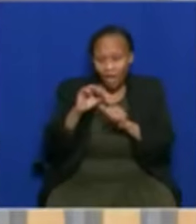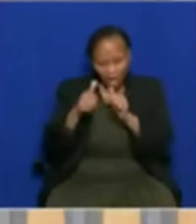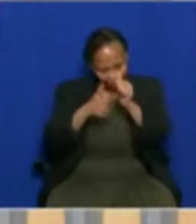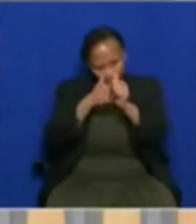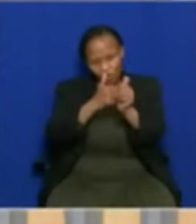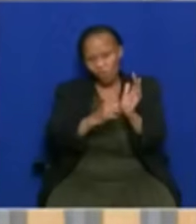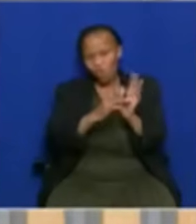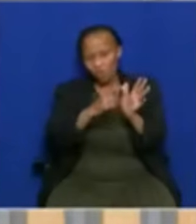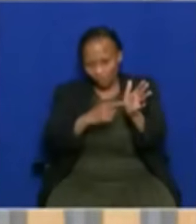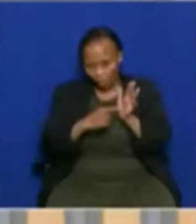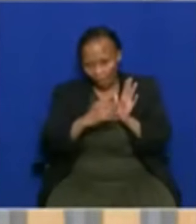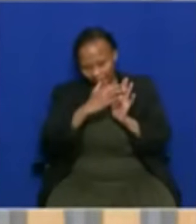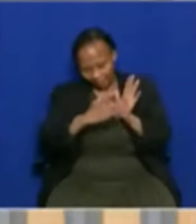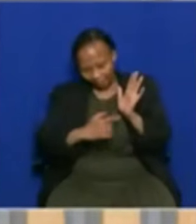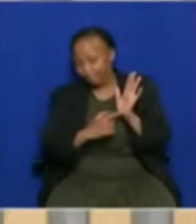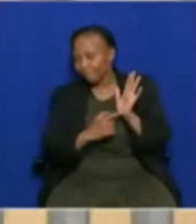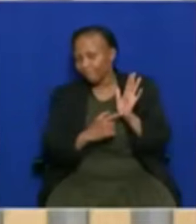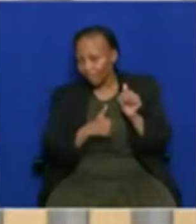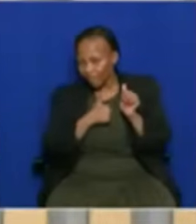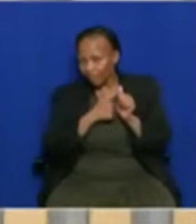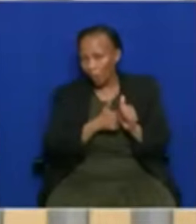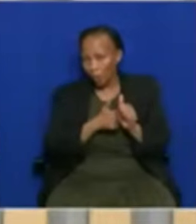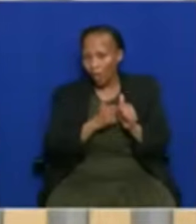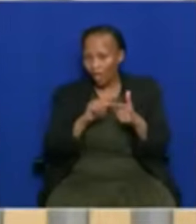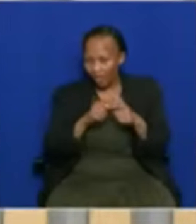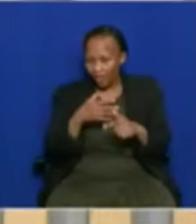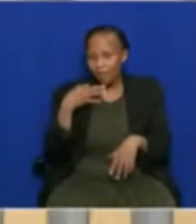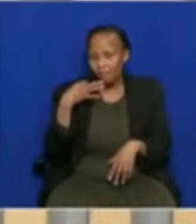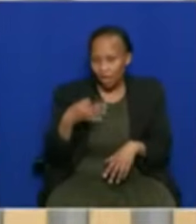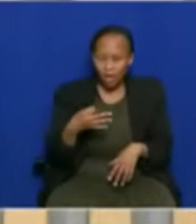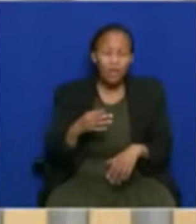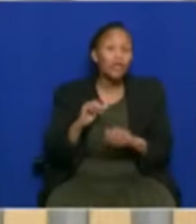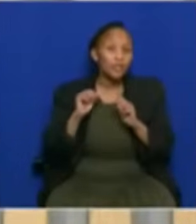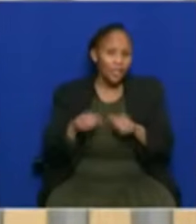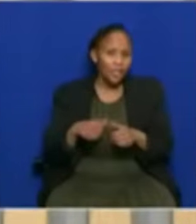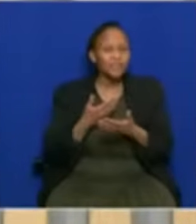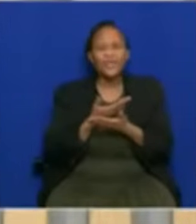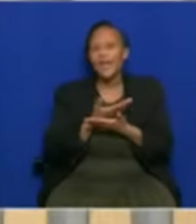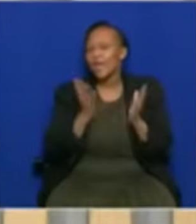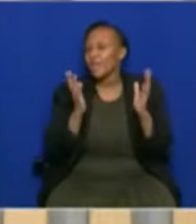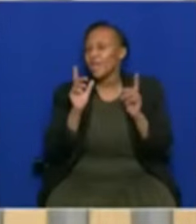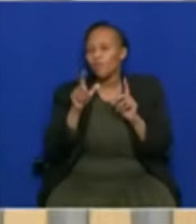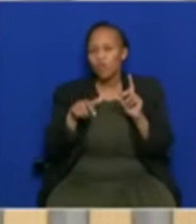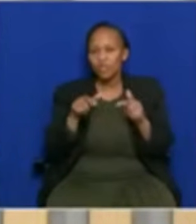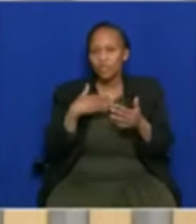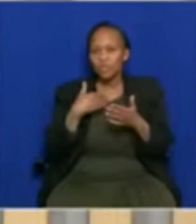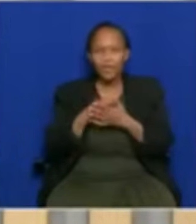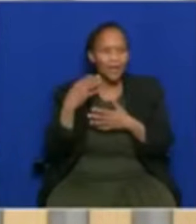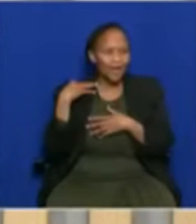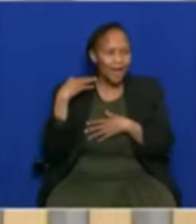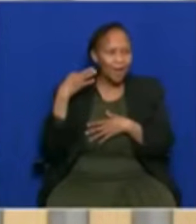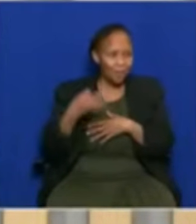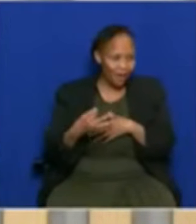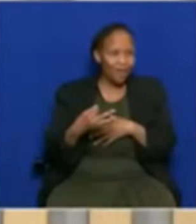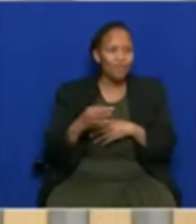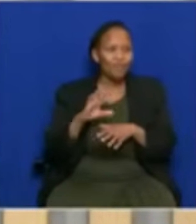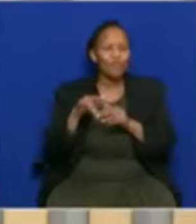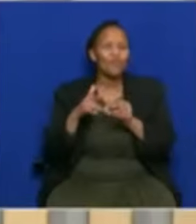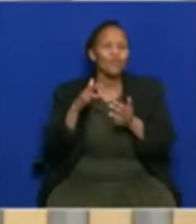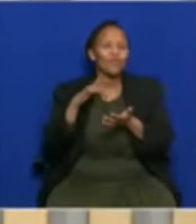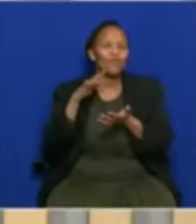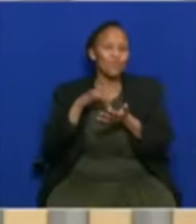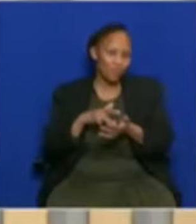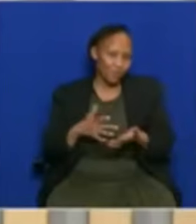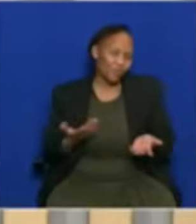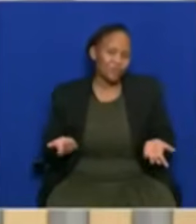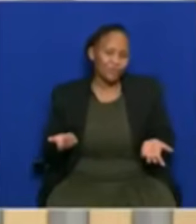Noted, Commissioner. Anybody can apply for the post. It says it's external. Anybody can apply for the post. That is